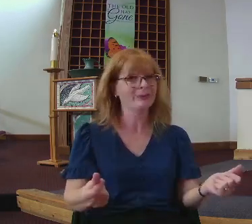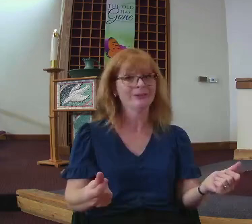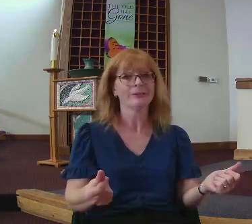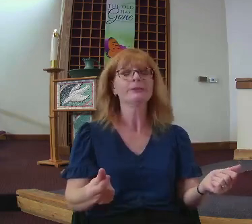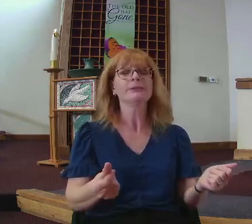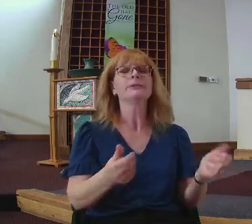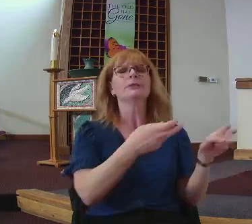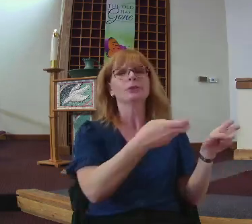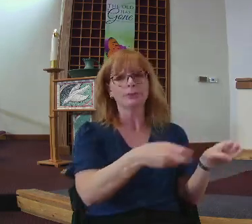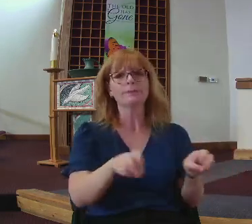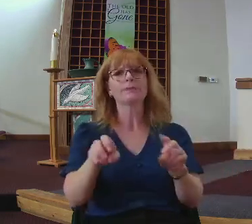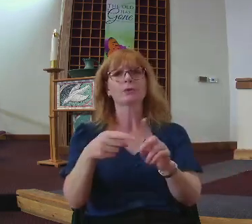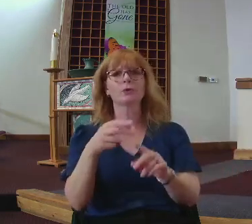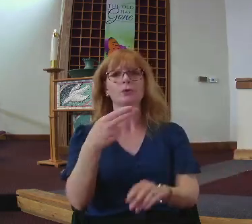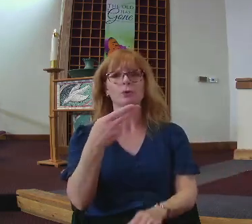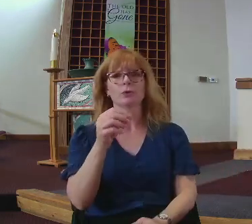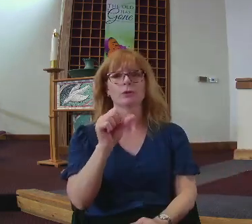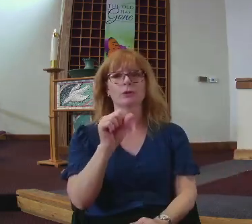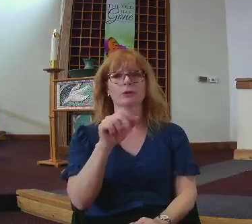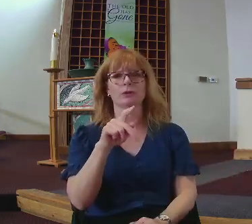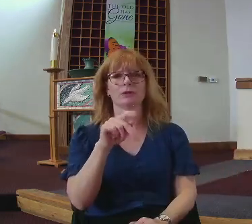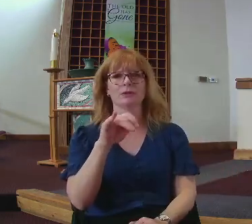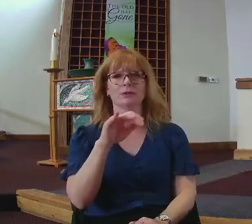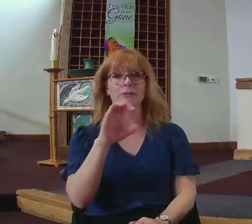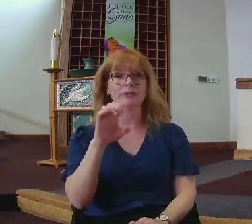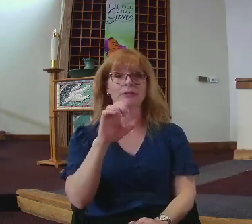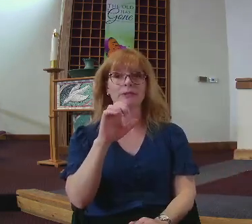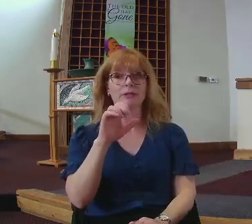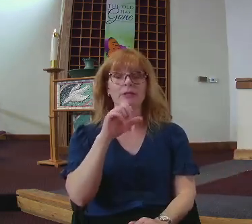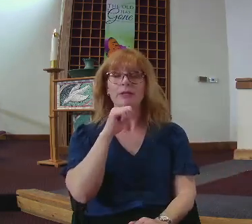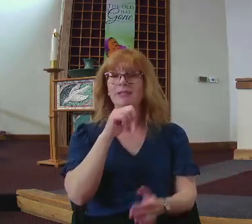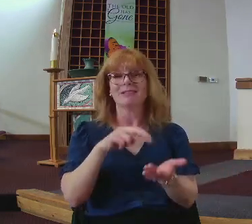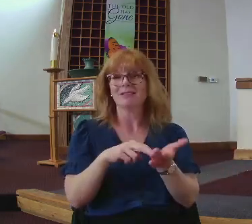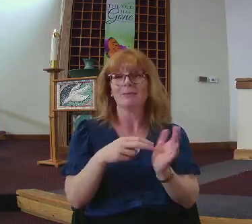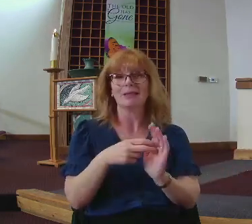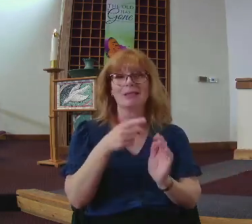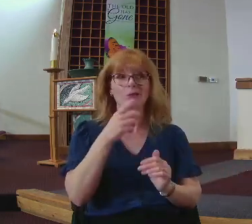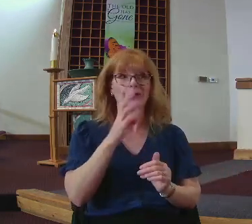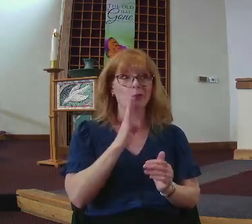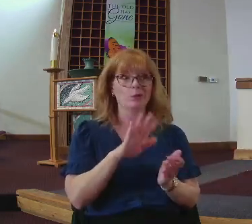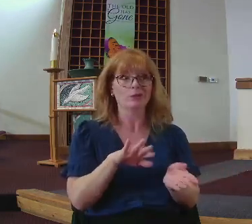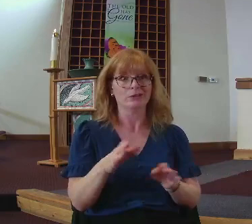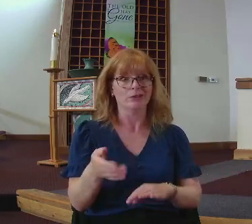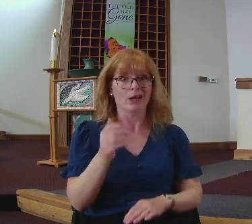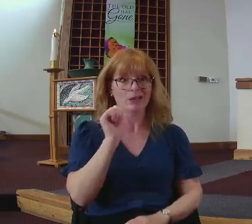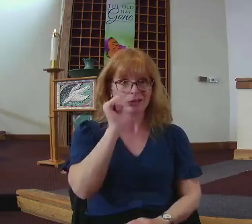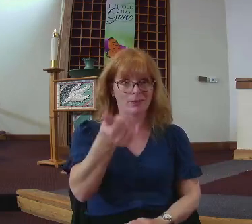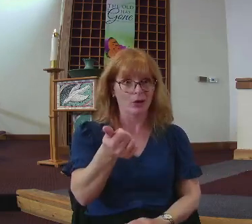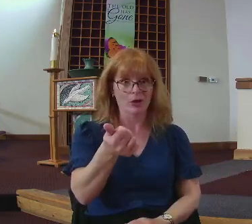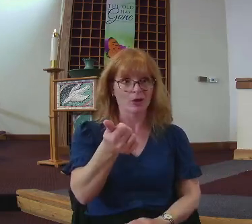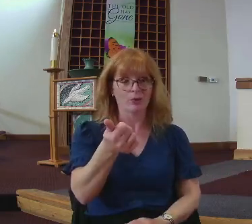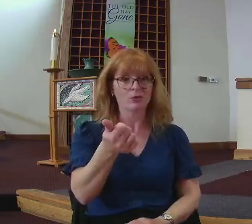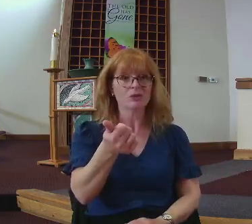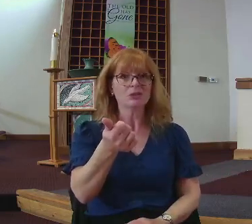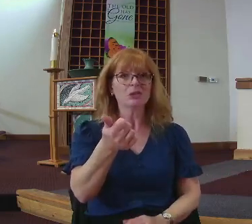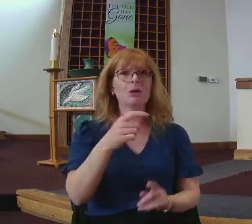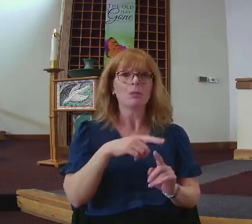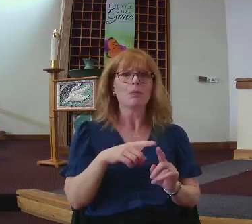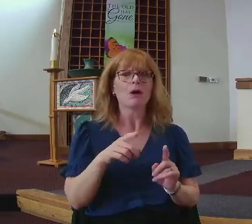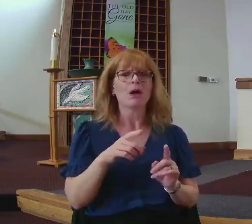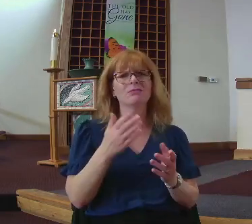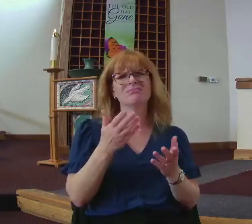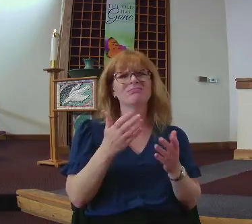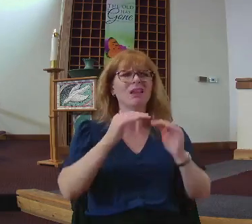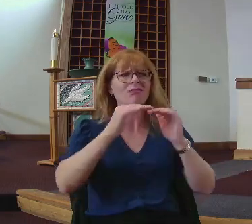hospice care, and when that happens, it doesn't mean that going into hospice that you're going to die tomorrow. I mean, that's not what it's saying. It says there's